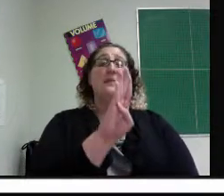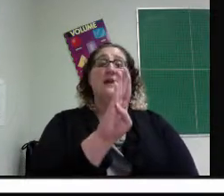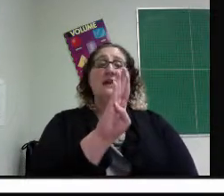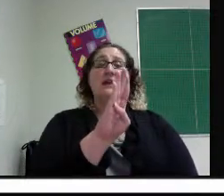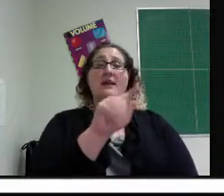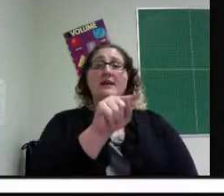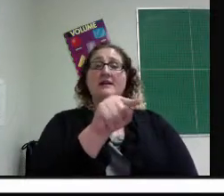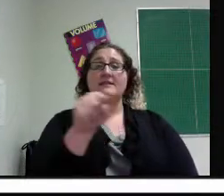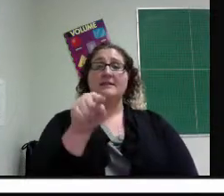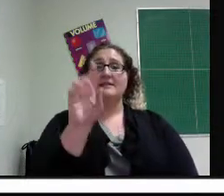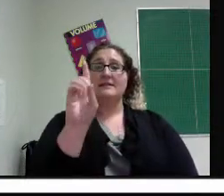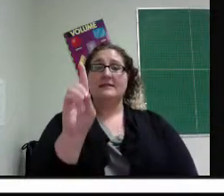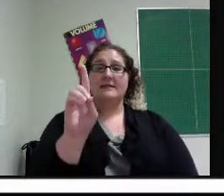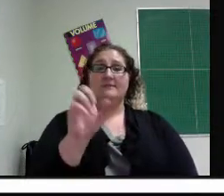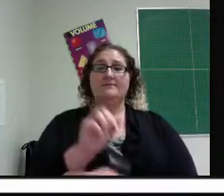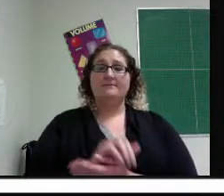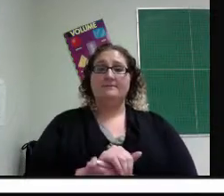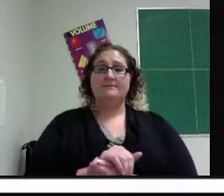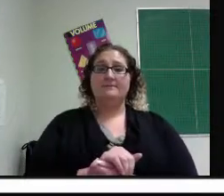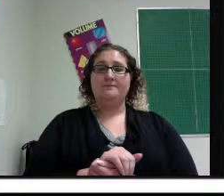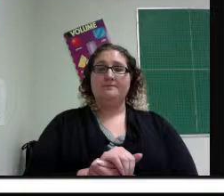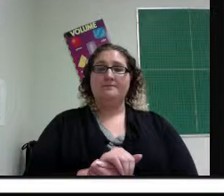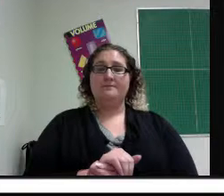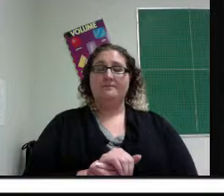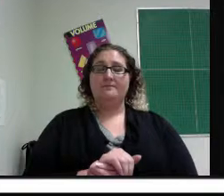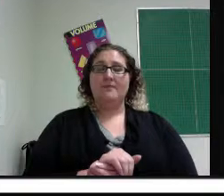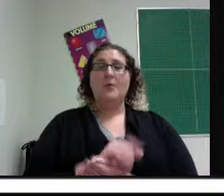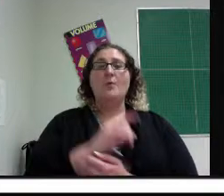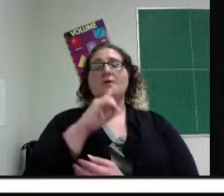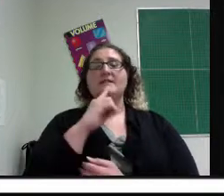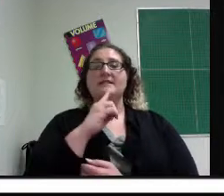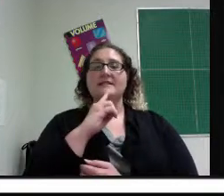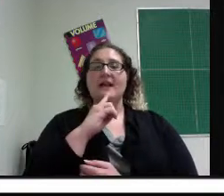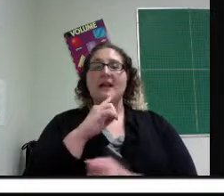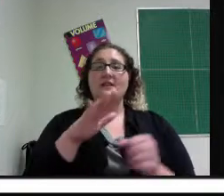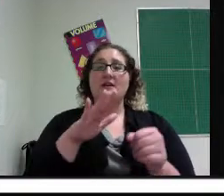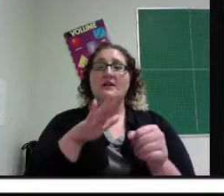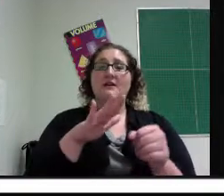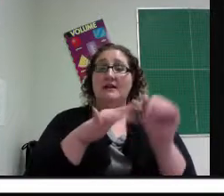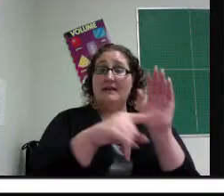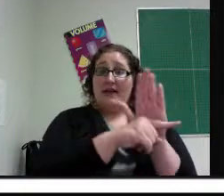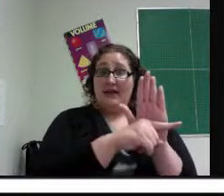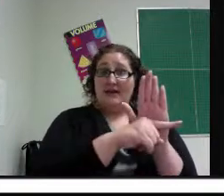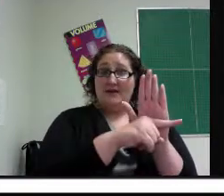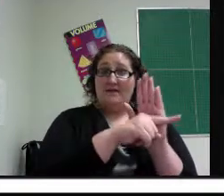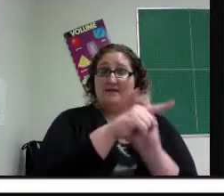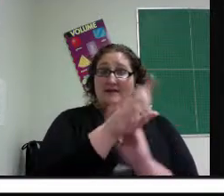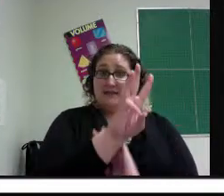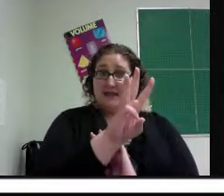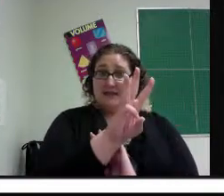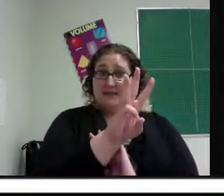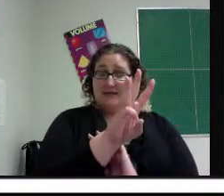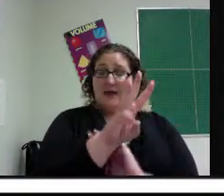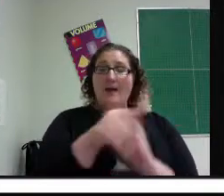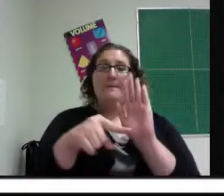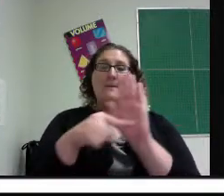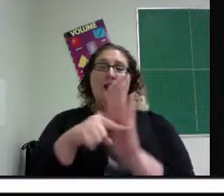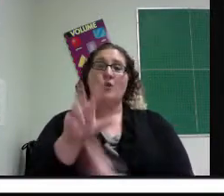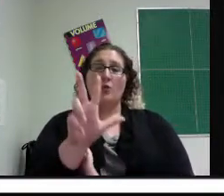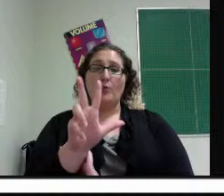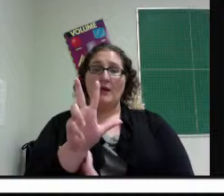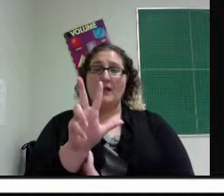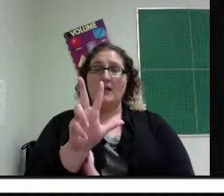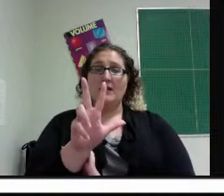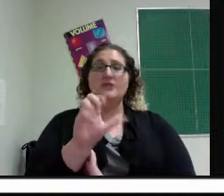to D. We're going to say the absolute value of -6 minus 3. So I